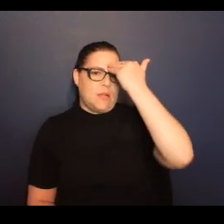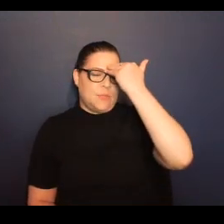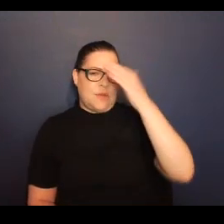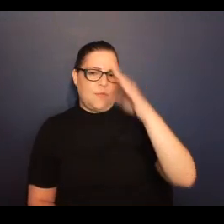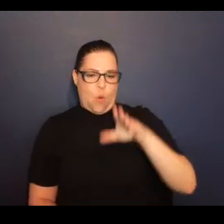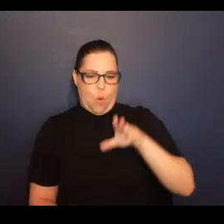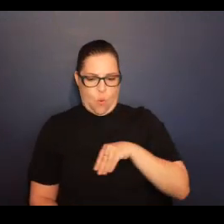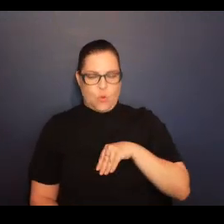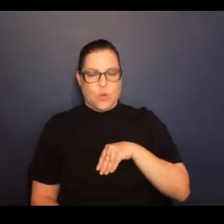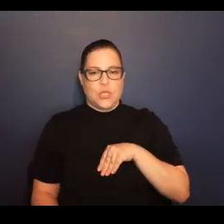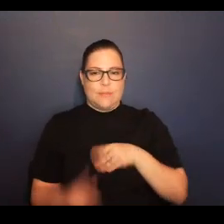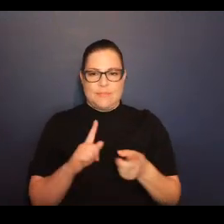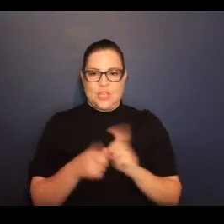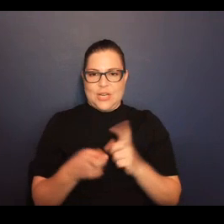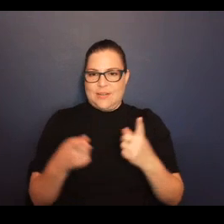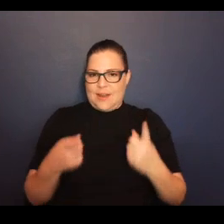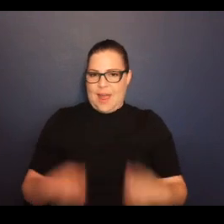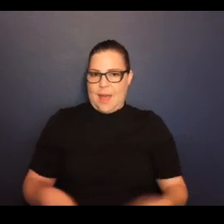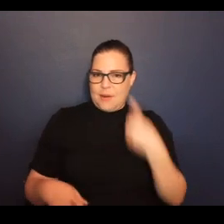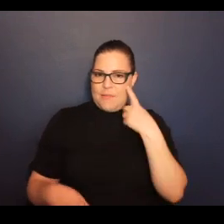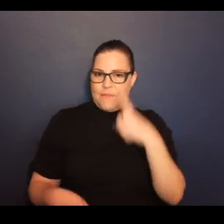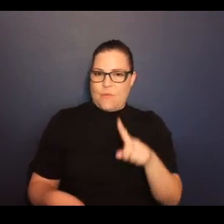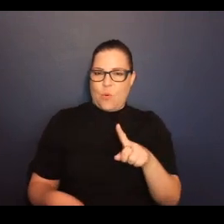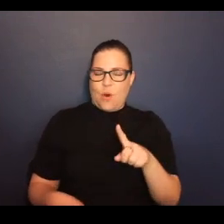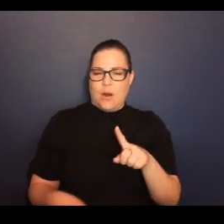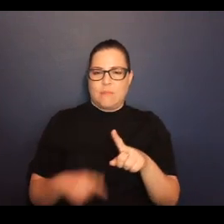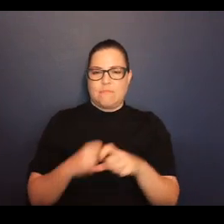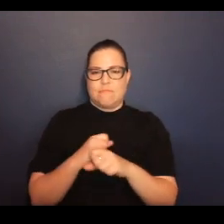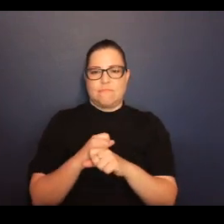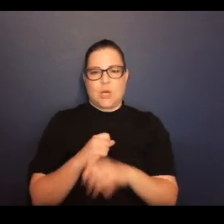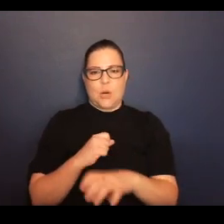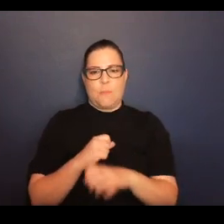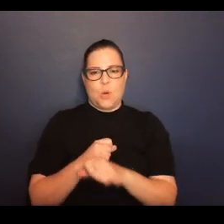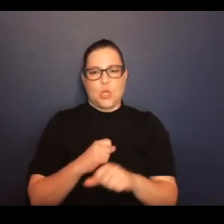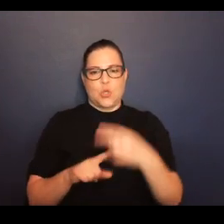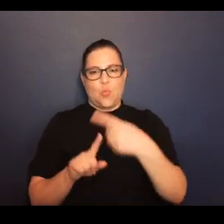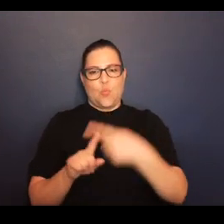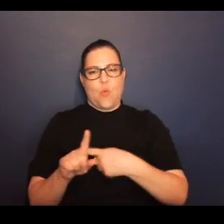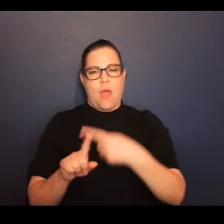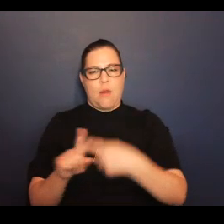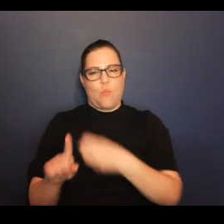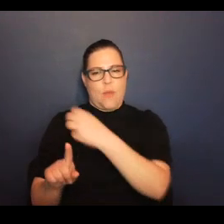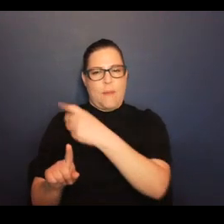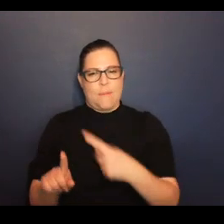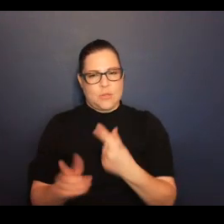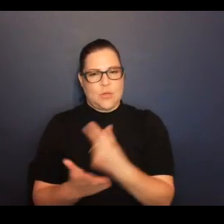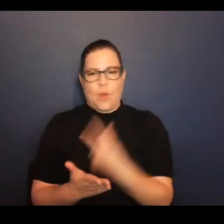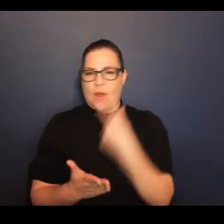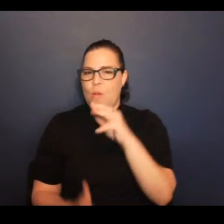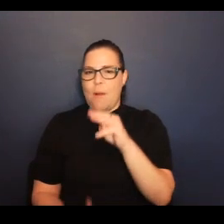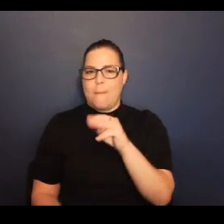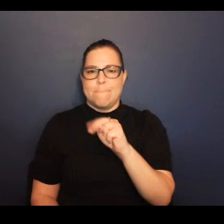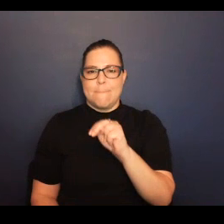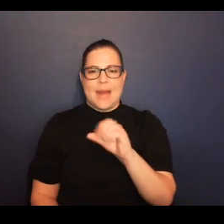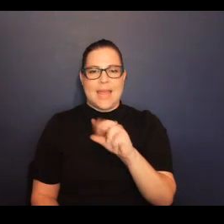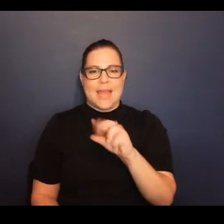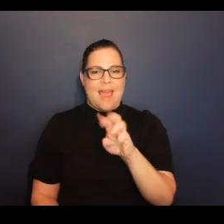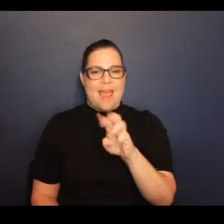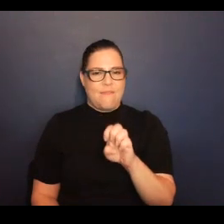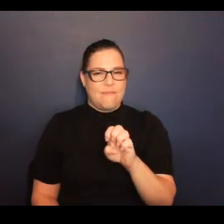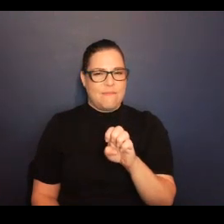ownership change for the commercial rent reimbursement grant for the Man Cave. And